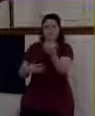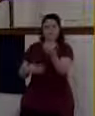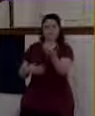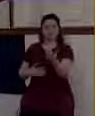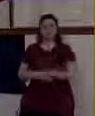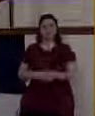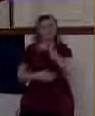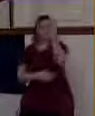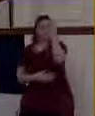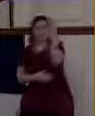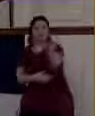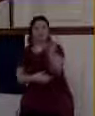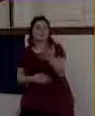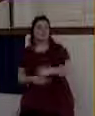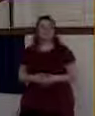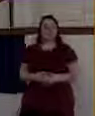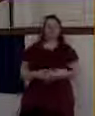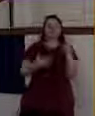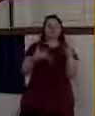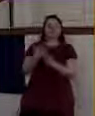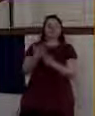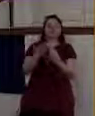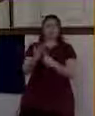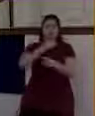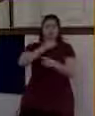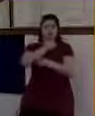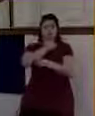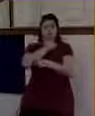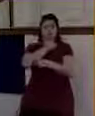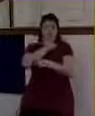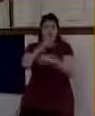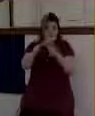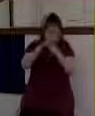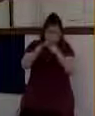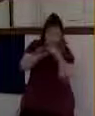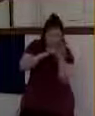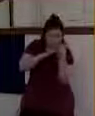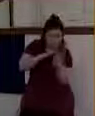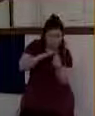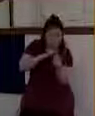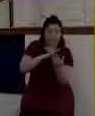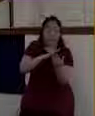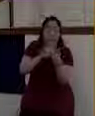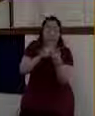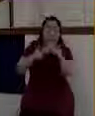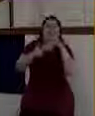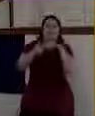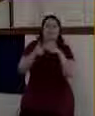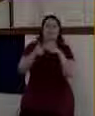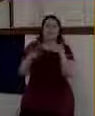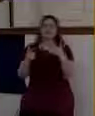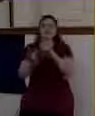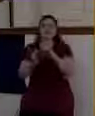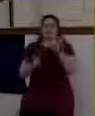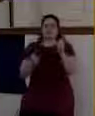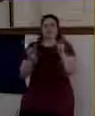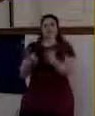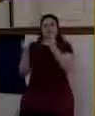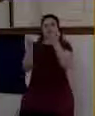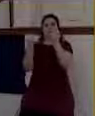tell you something. Sometimes the most subtle temptations will come to you after you've had a great spiritual victory, right after you've done what the Lord